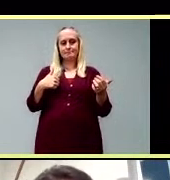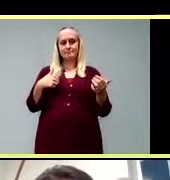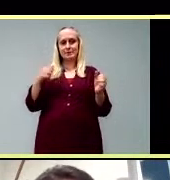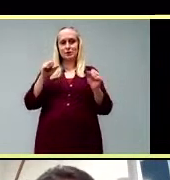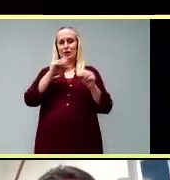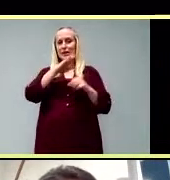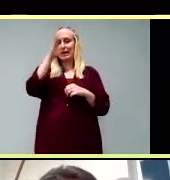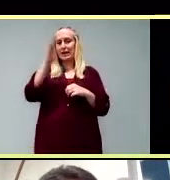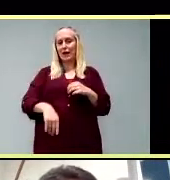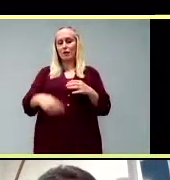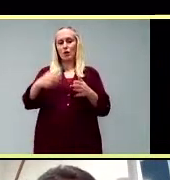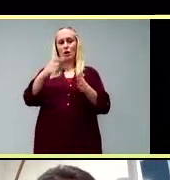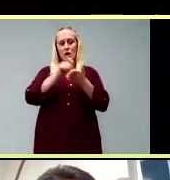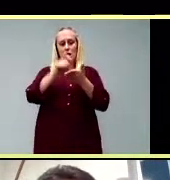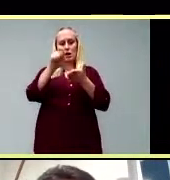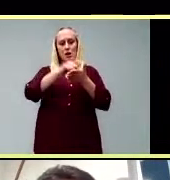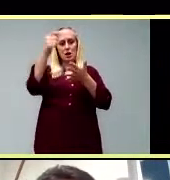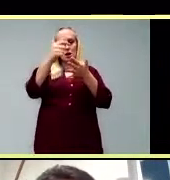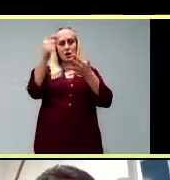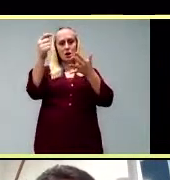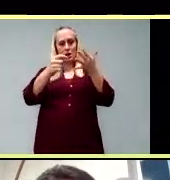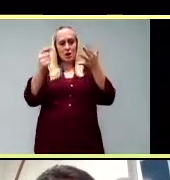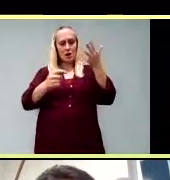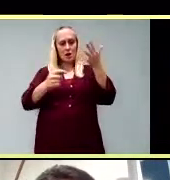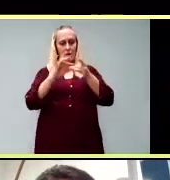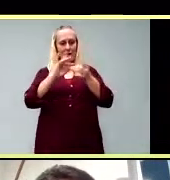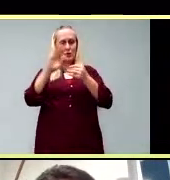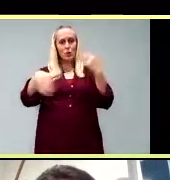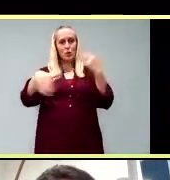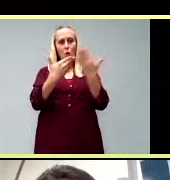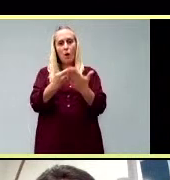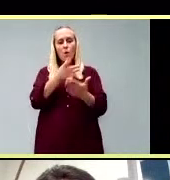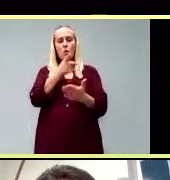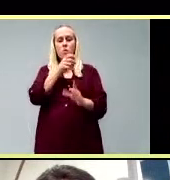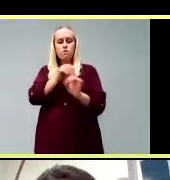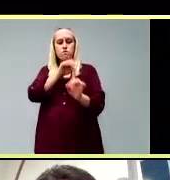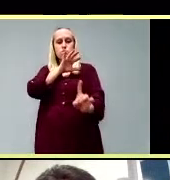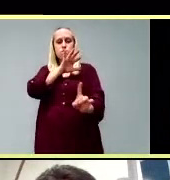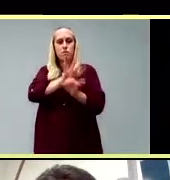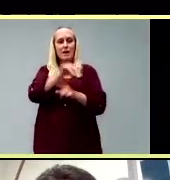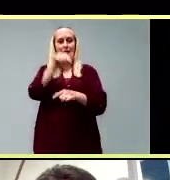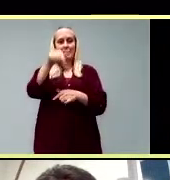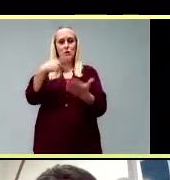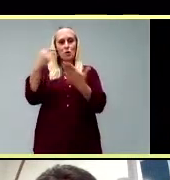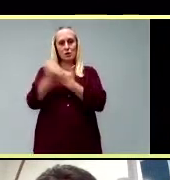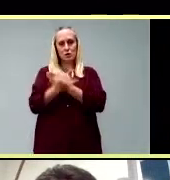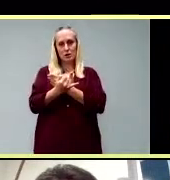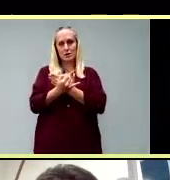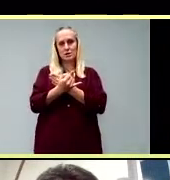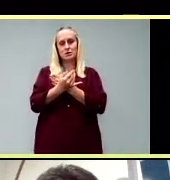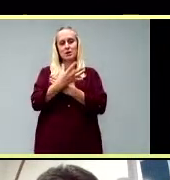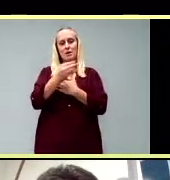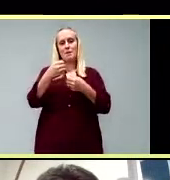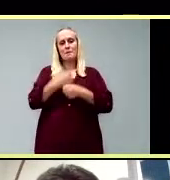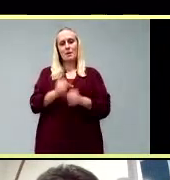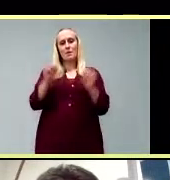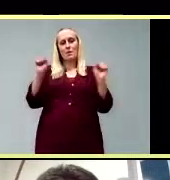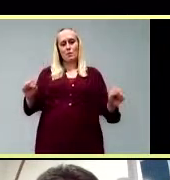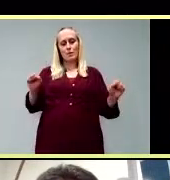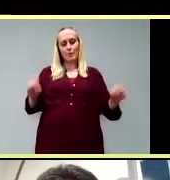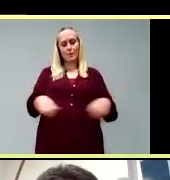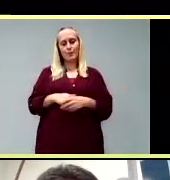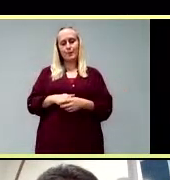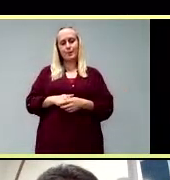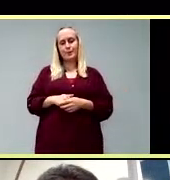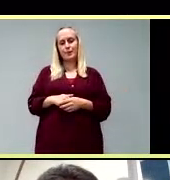long enough to touch on all those who have impacted for good this project and made it possible. But